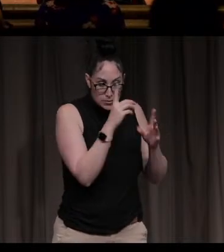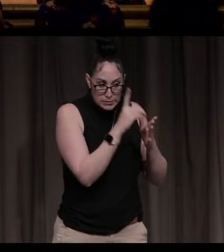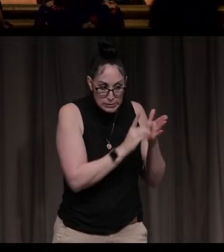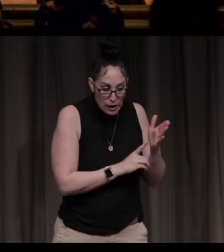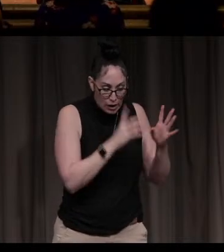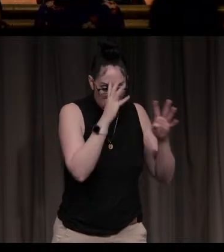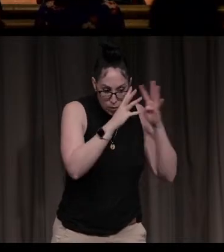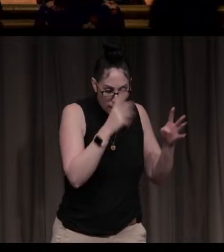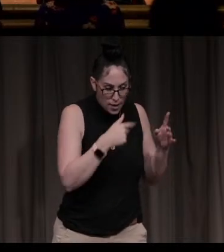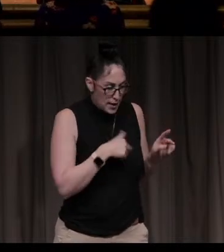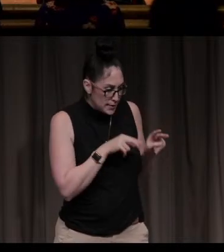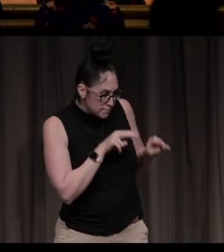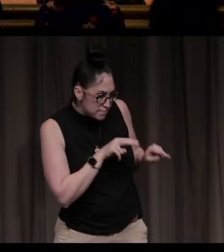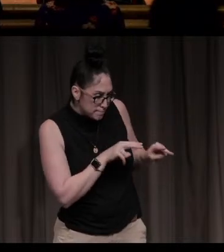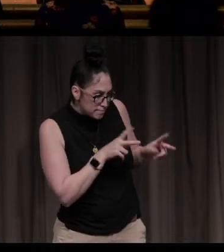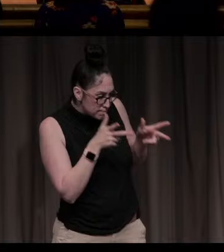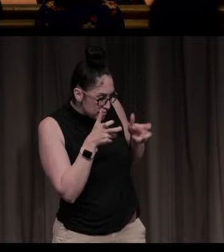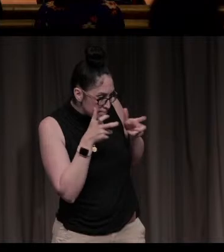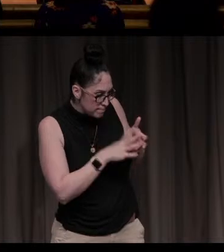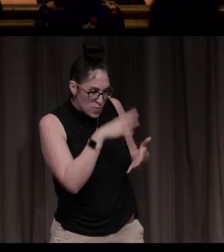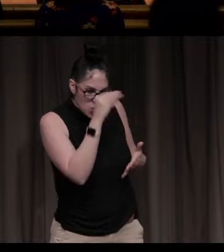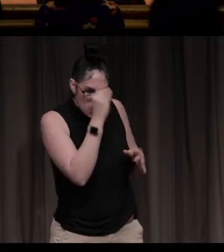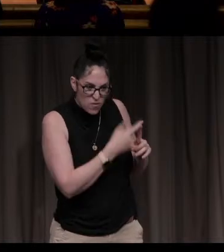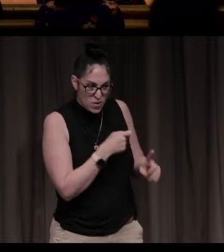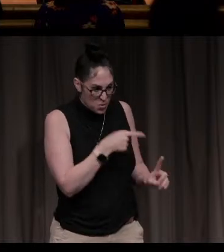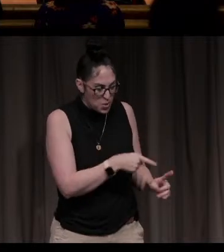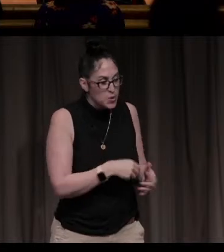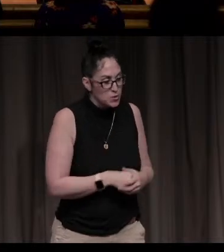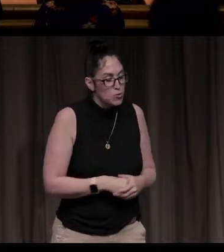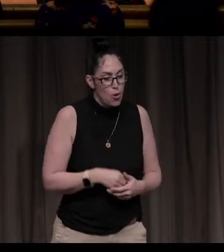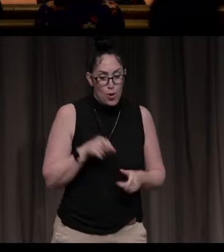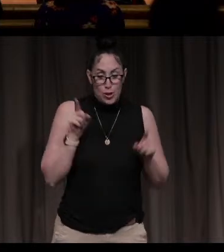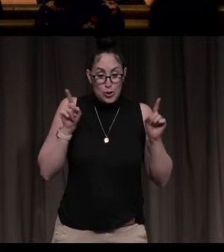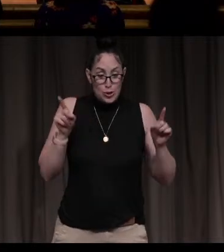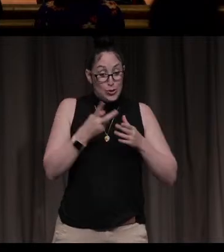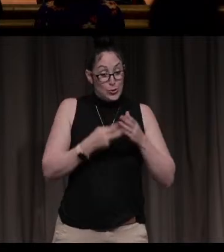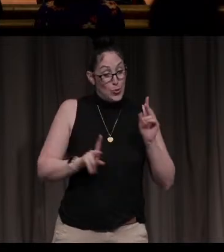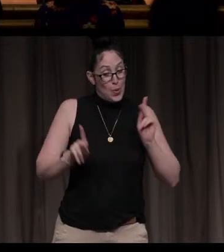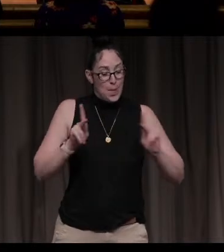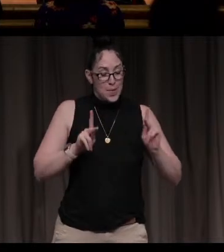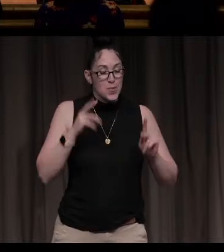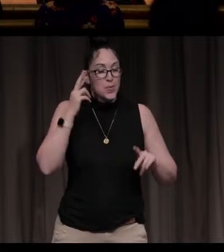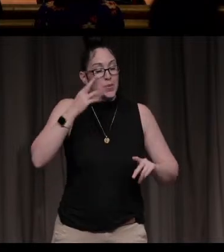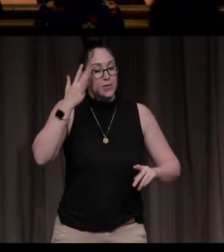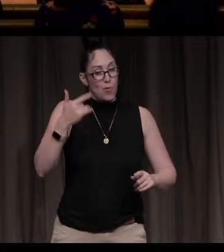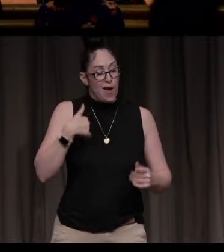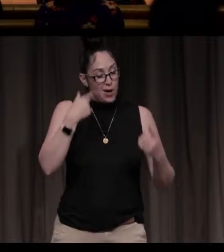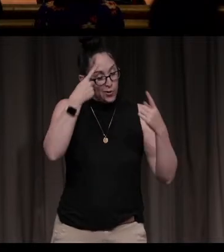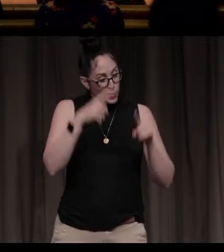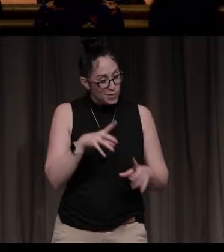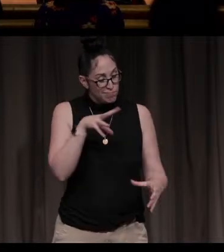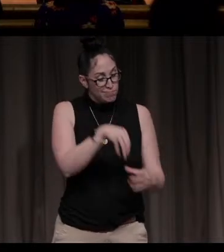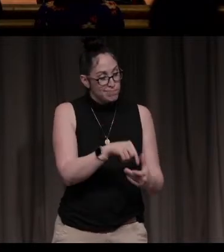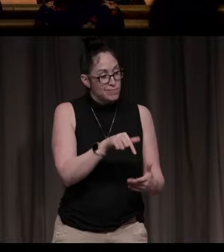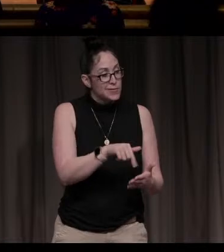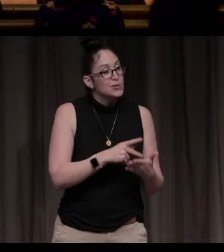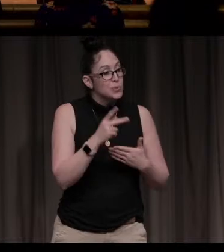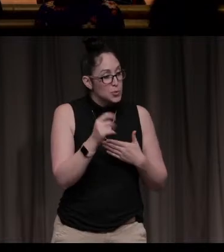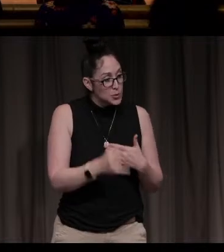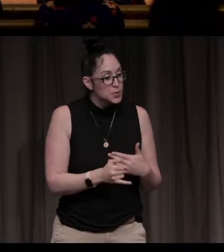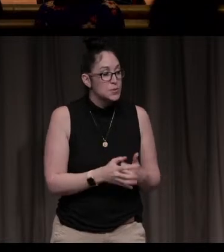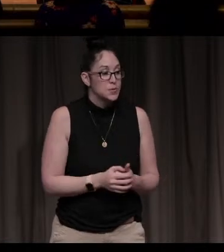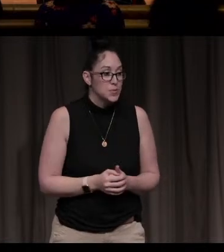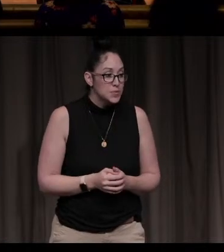were the big benefactor why I agreed to this project. And